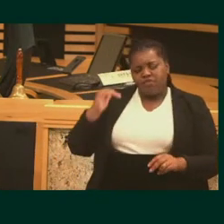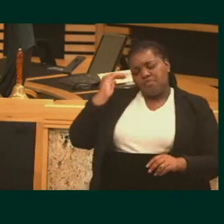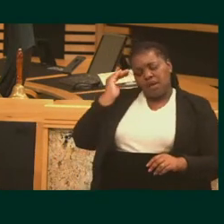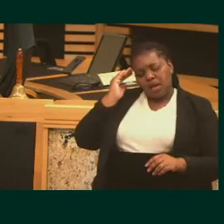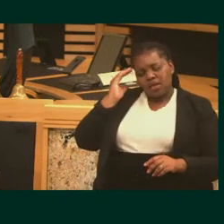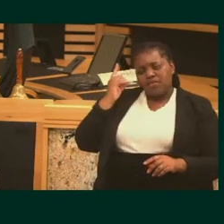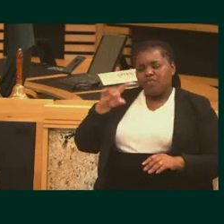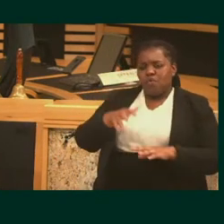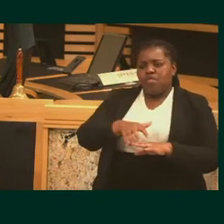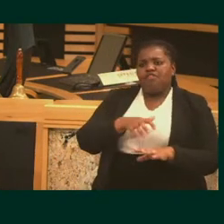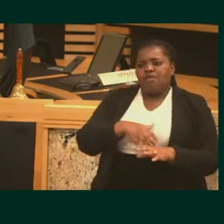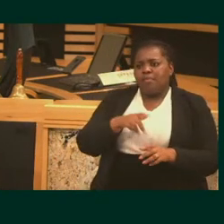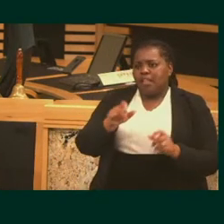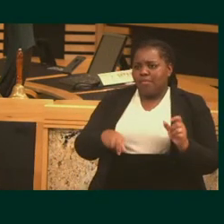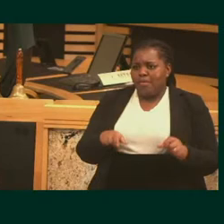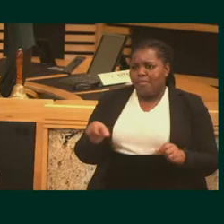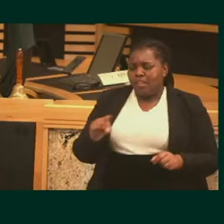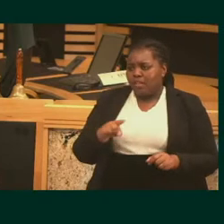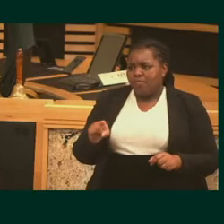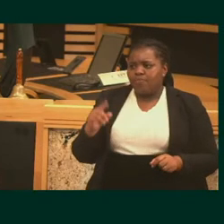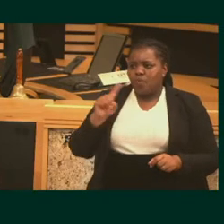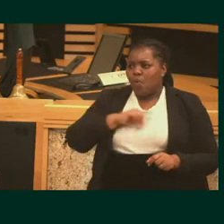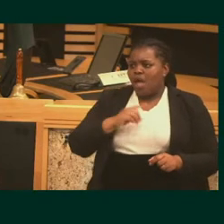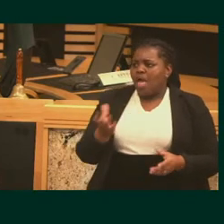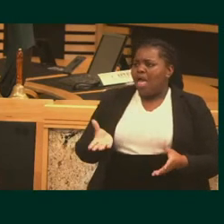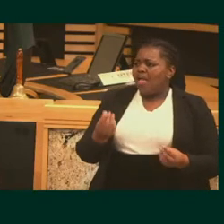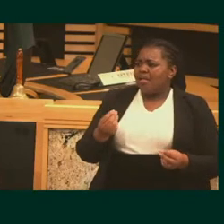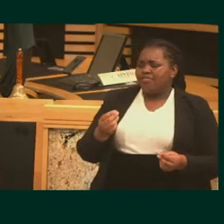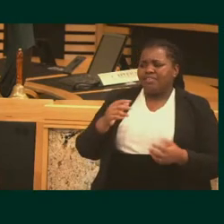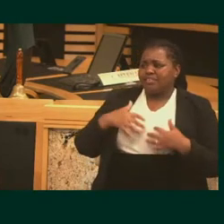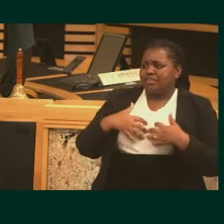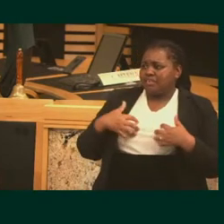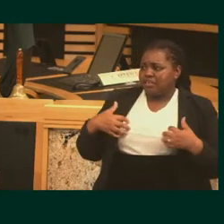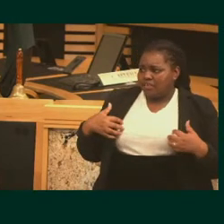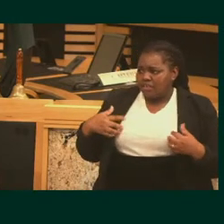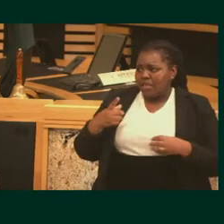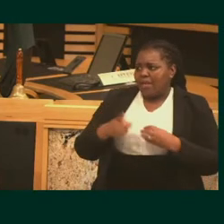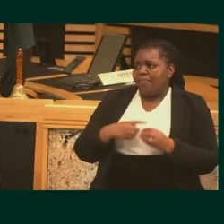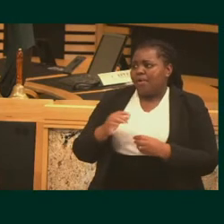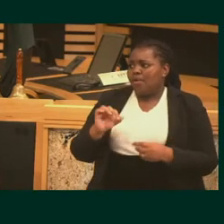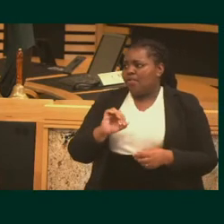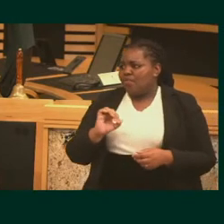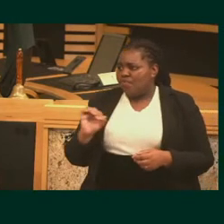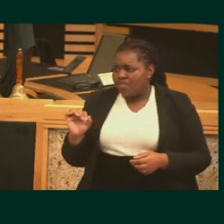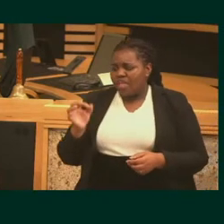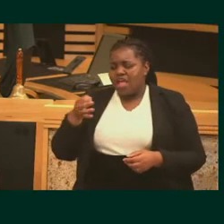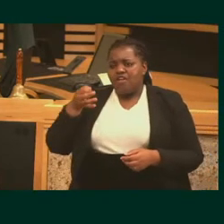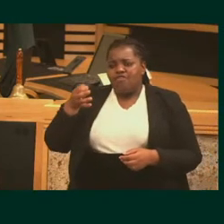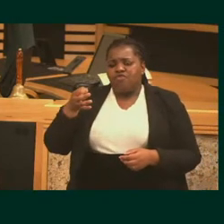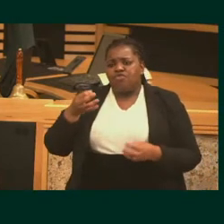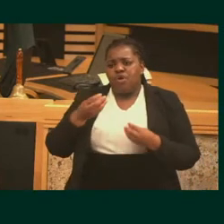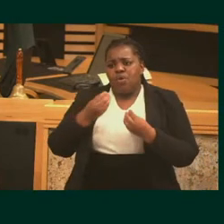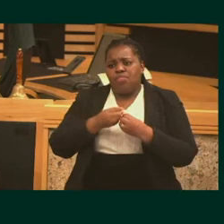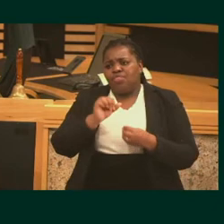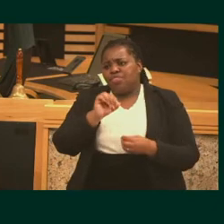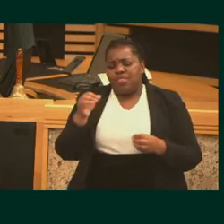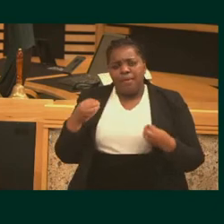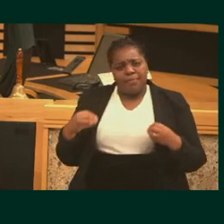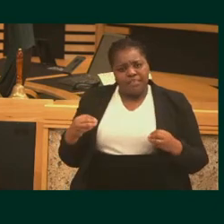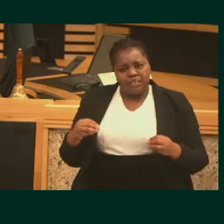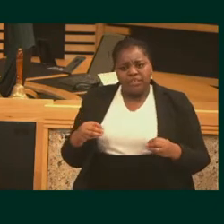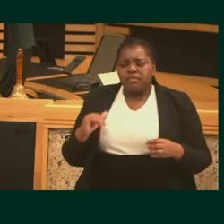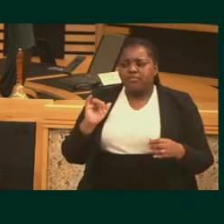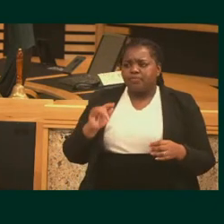farming families who have faced sleepless nights woring about their crops and the future of their businesses it